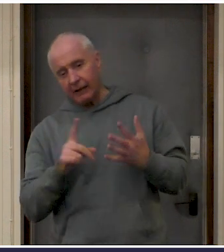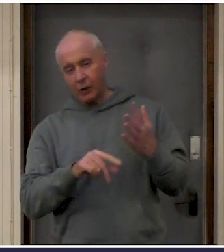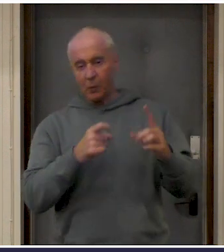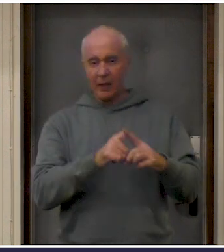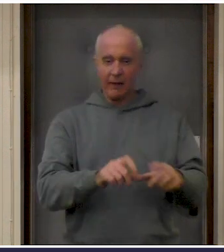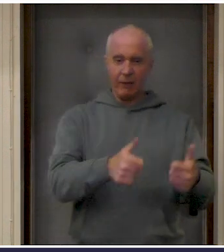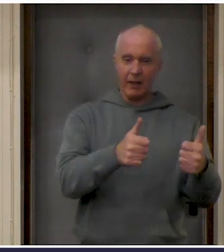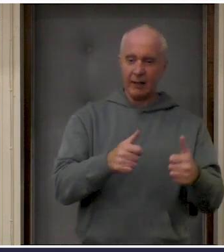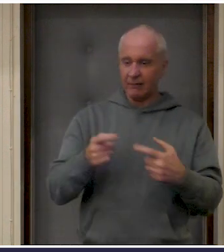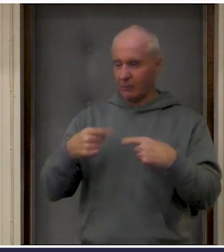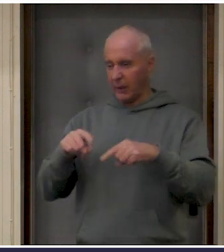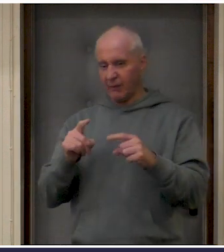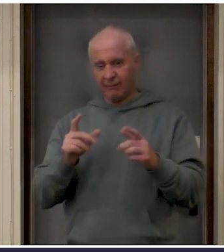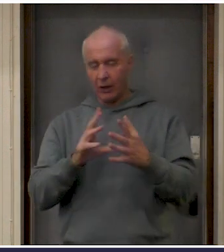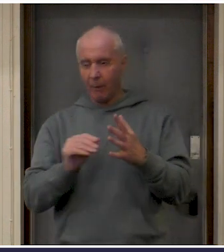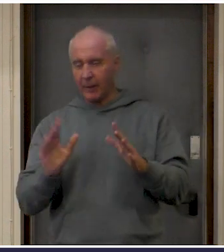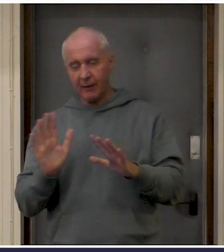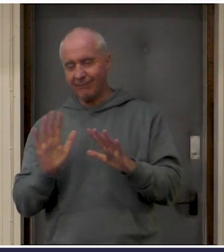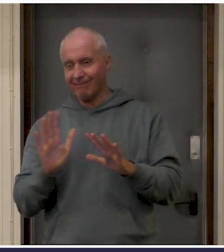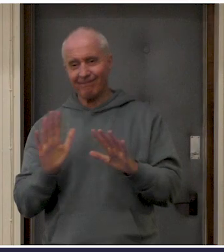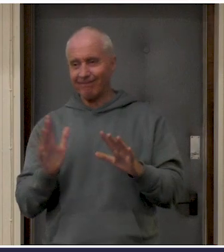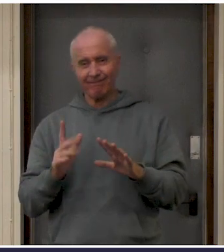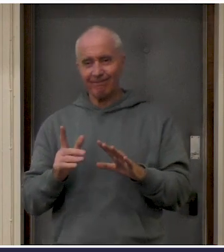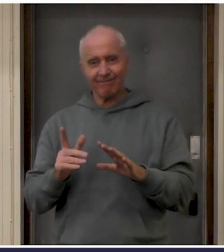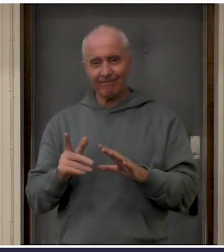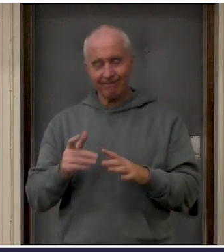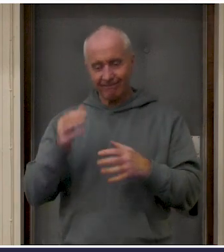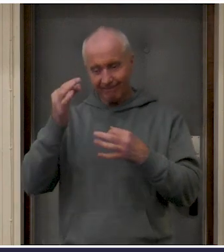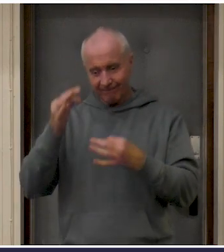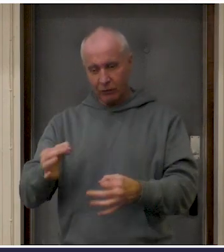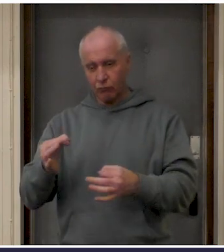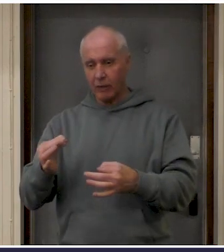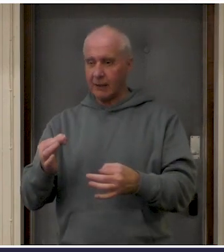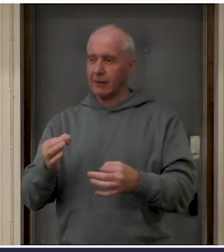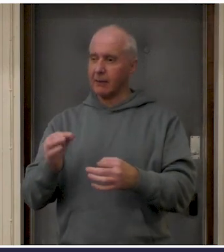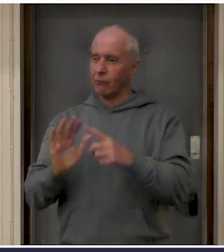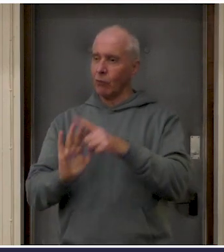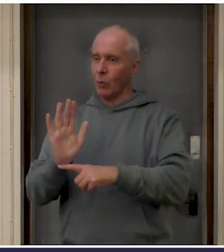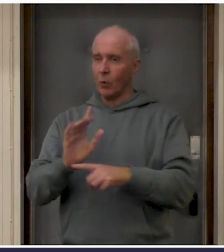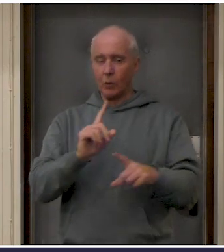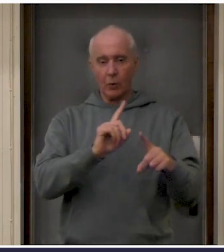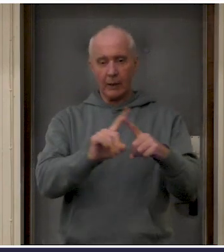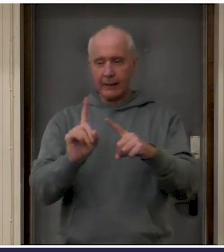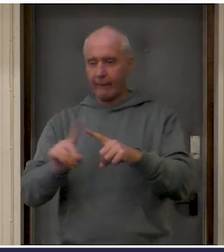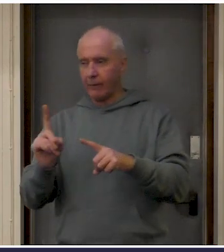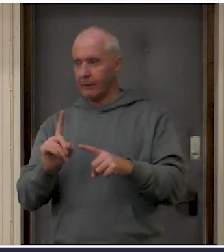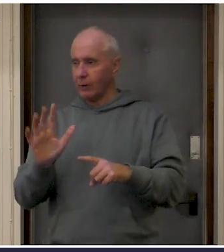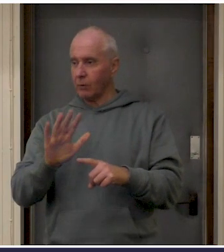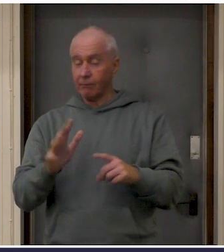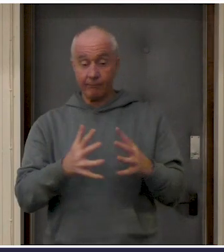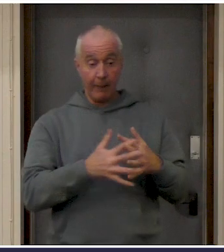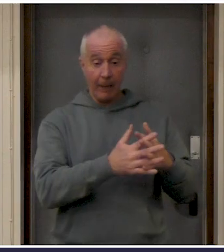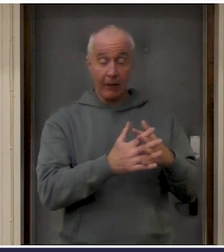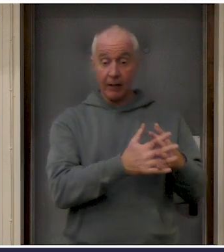said it was all right, it's probably fine. They built it. So you have to start again in every country. The US has a bit of an edge there